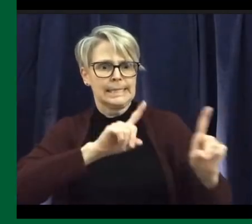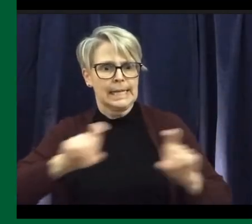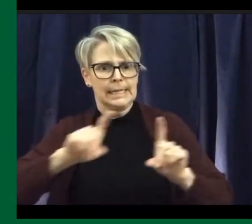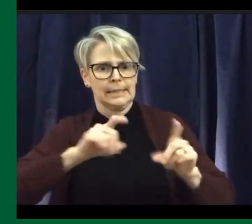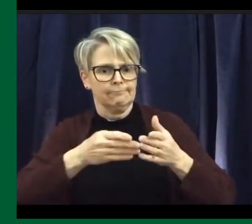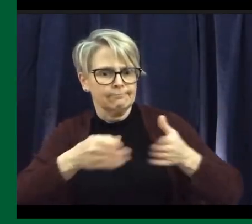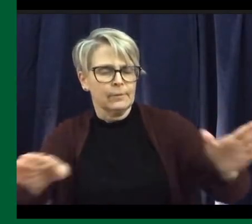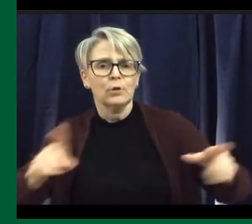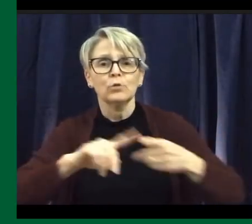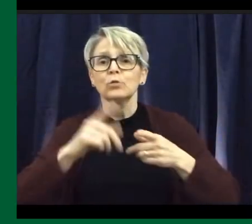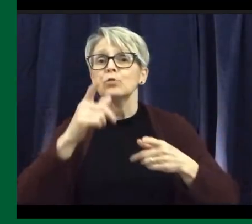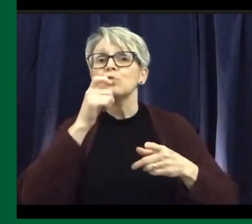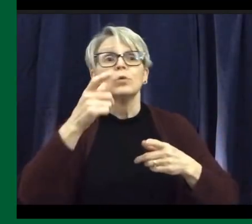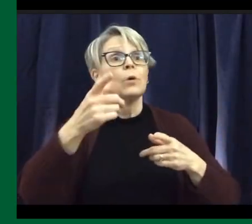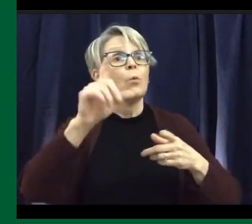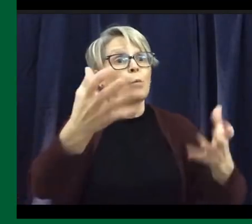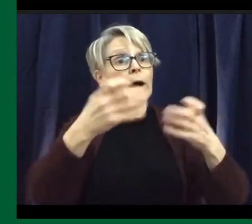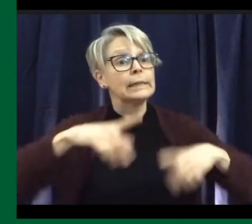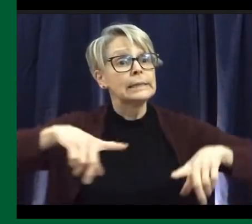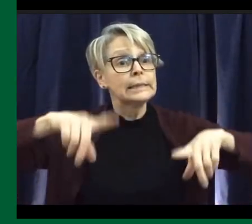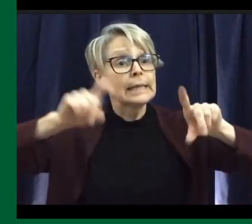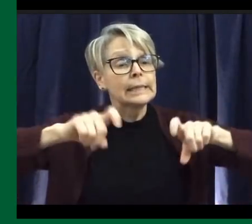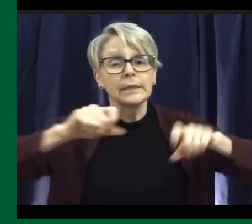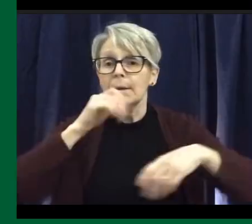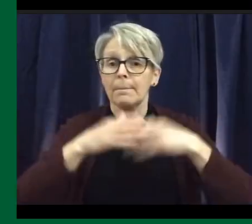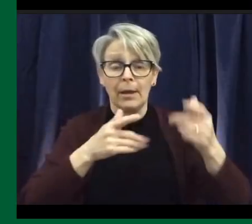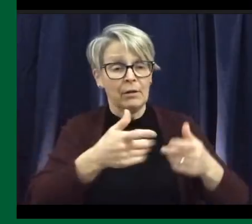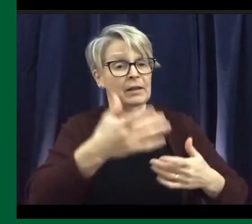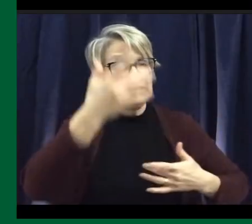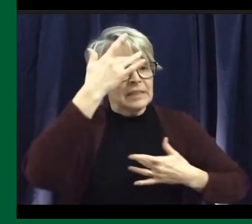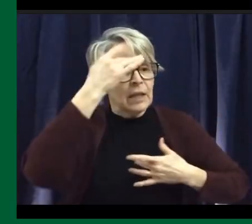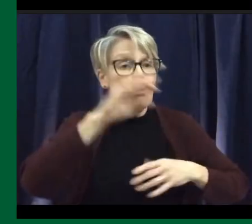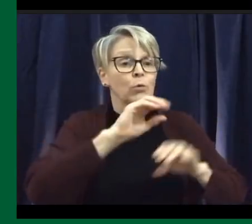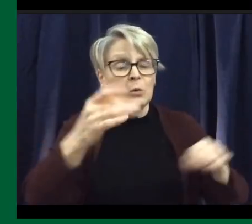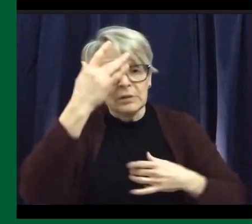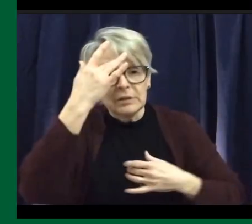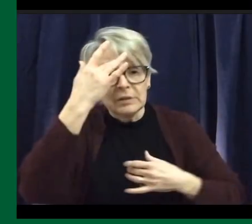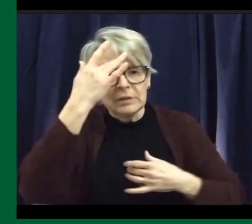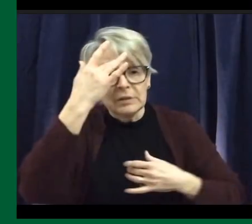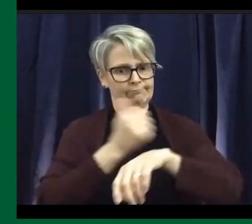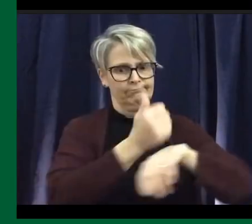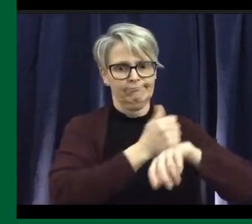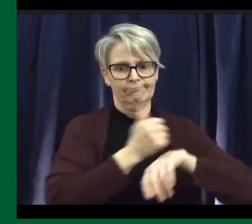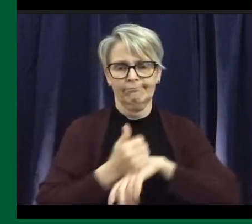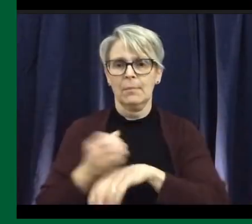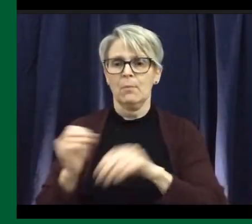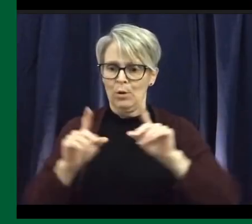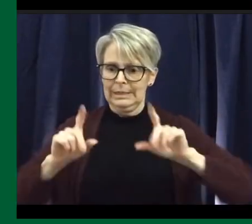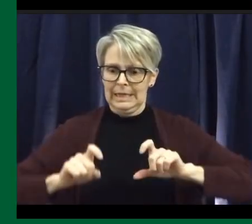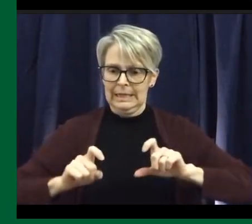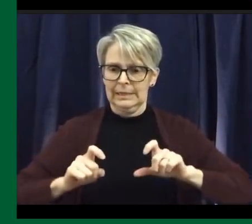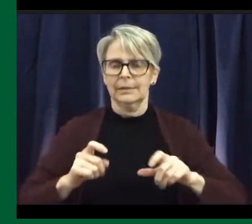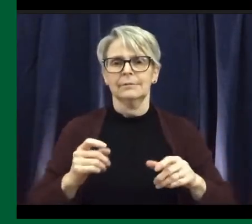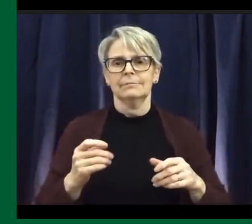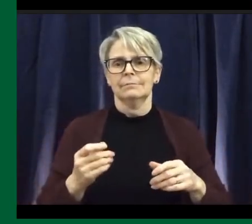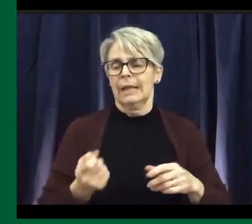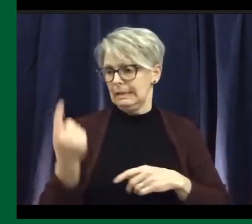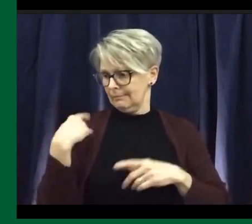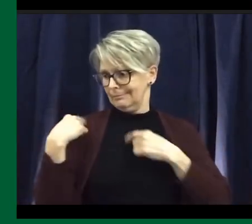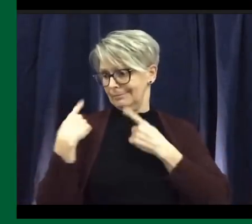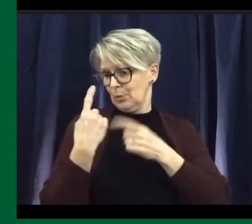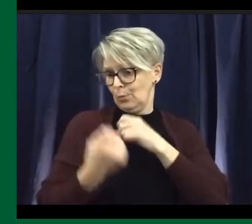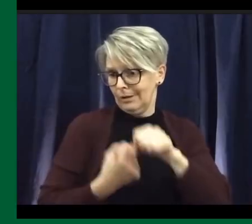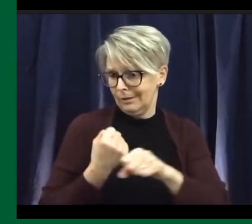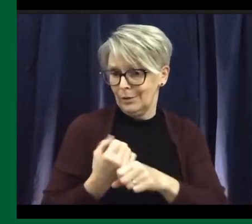anybody who wants it, regardless of symptoms. We built more testing capacity throughout last year and even today. And again, to Dr. Shahab's point,